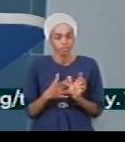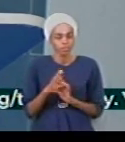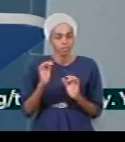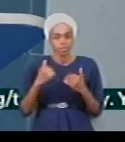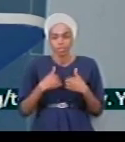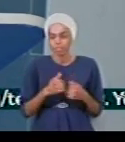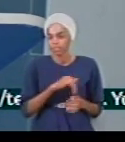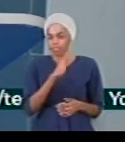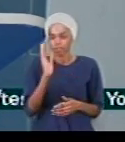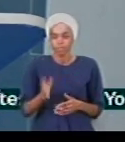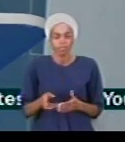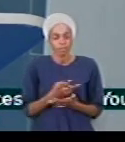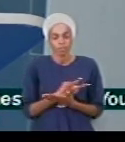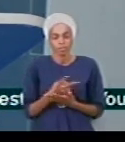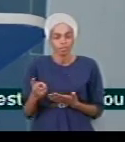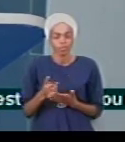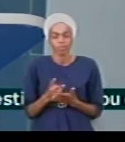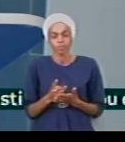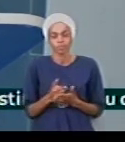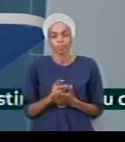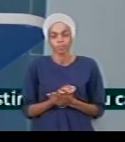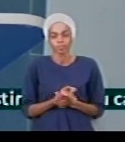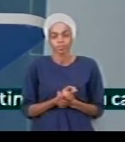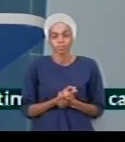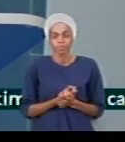shout, praise the Lord there?